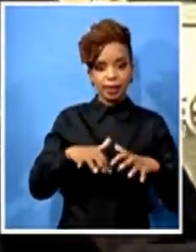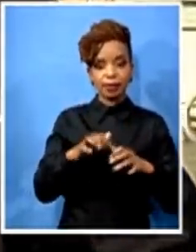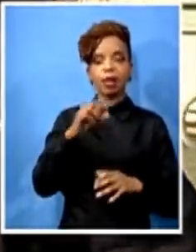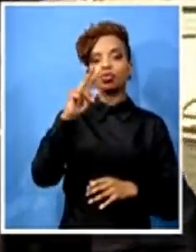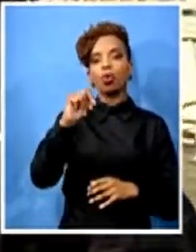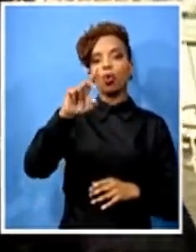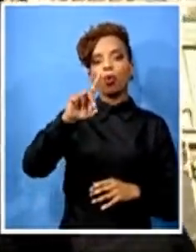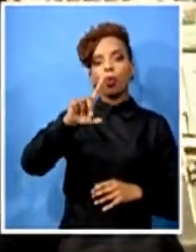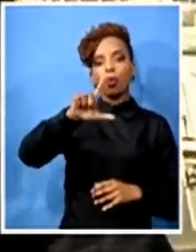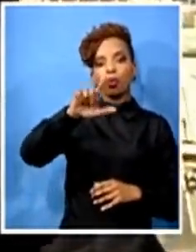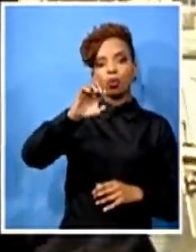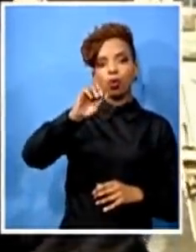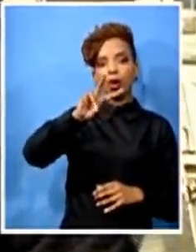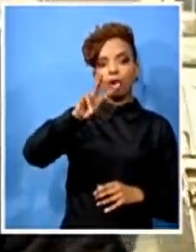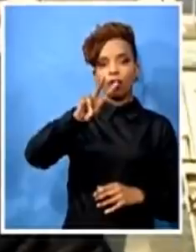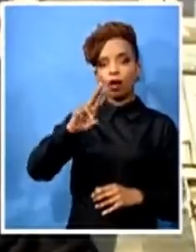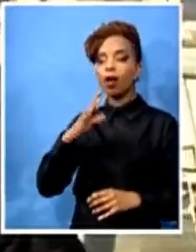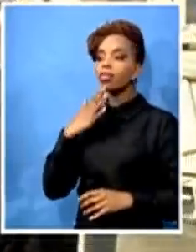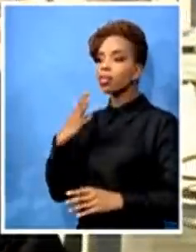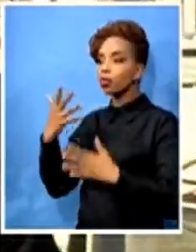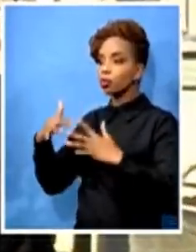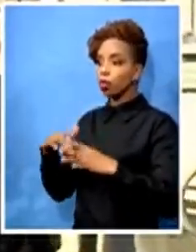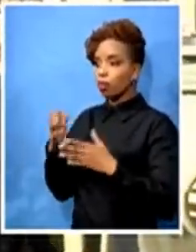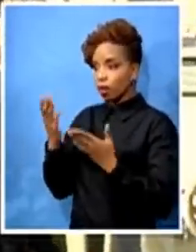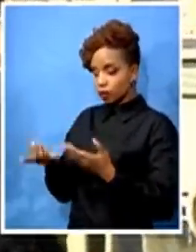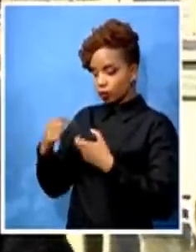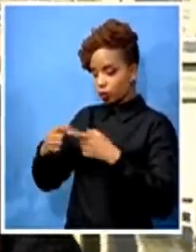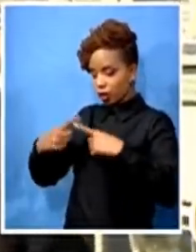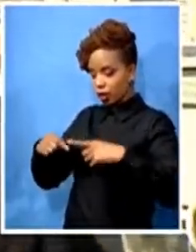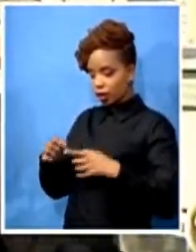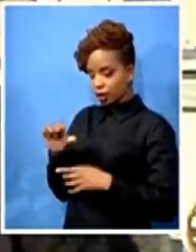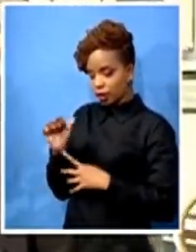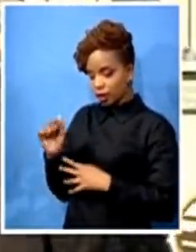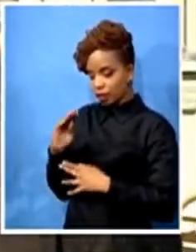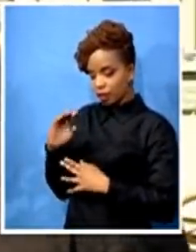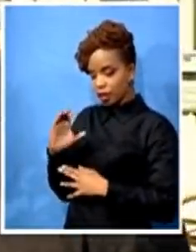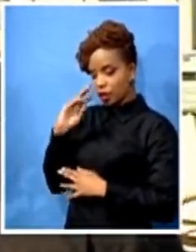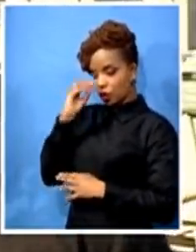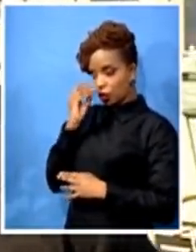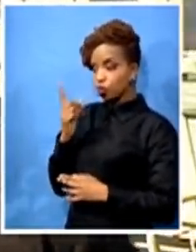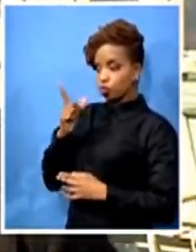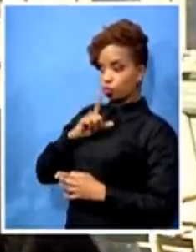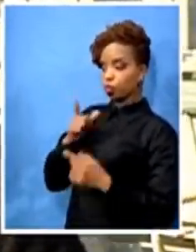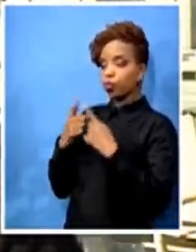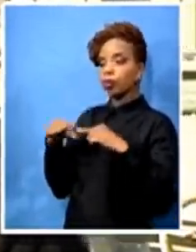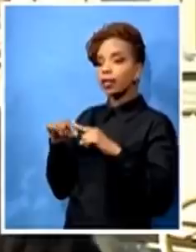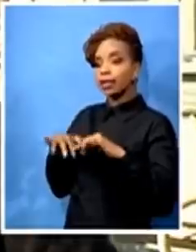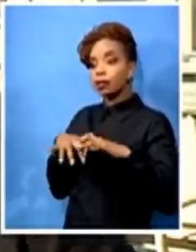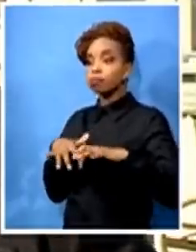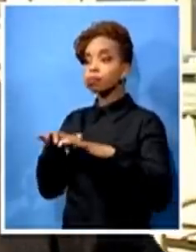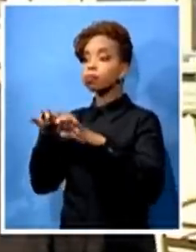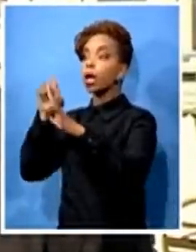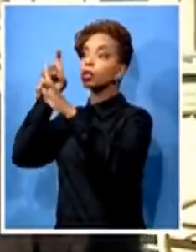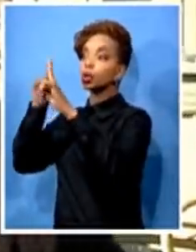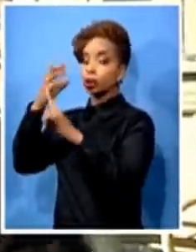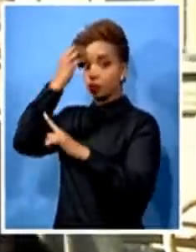that this group will be marching all the way to Pretoria. I mean, it should be a maximum of 12 hours. Yeah,